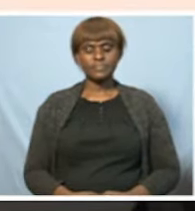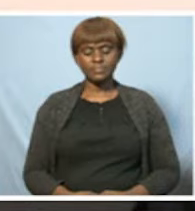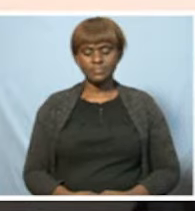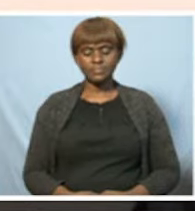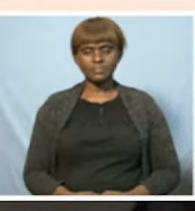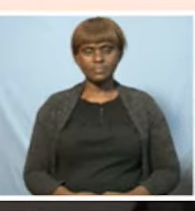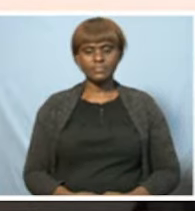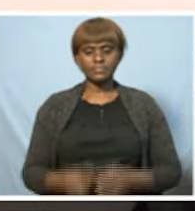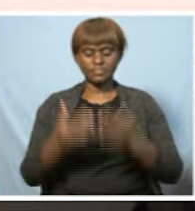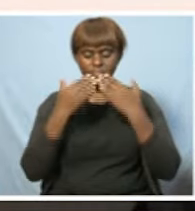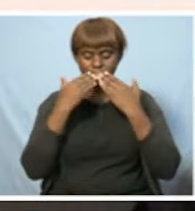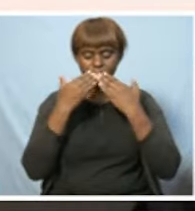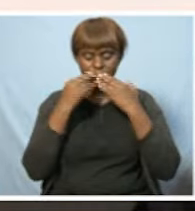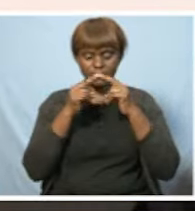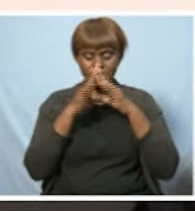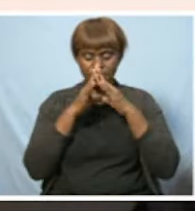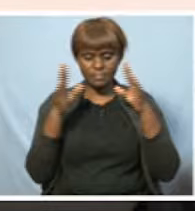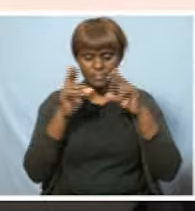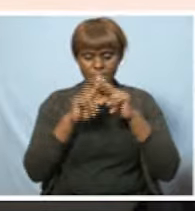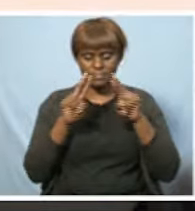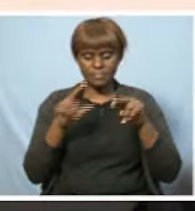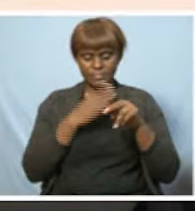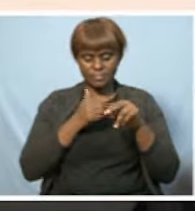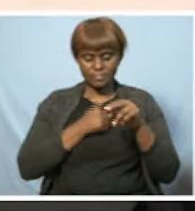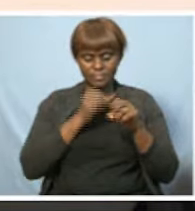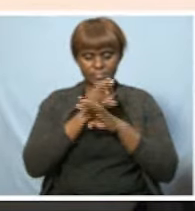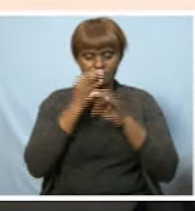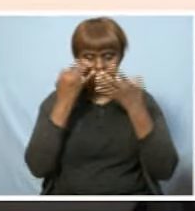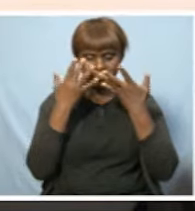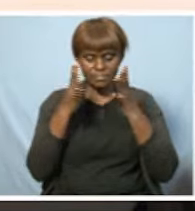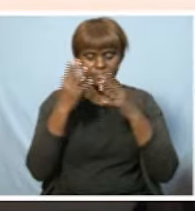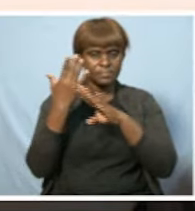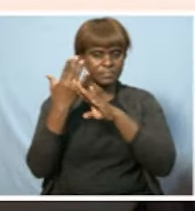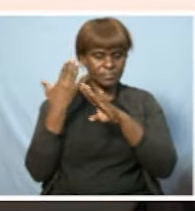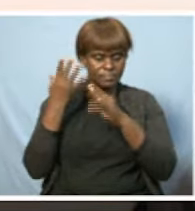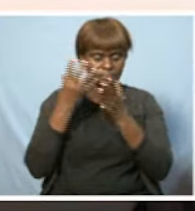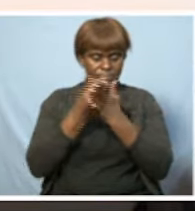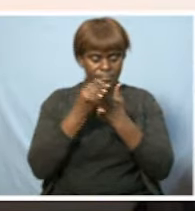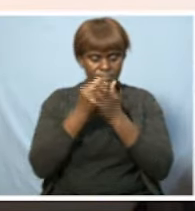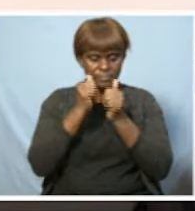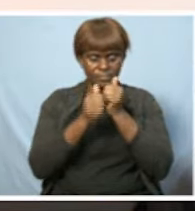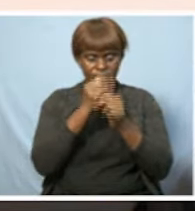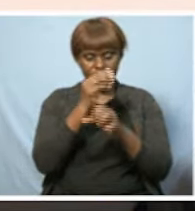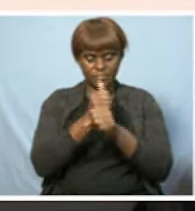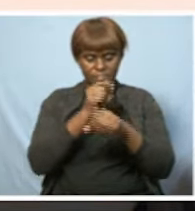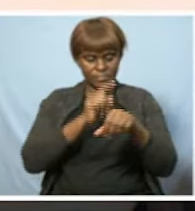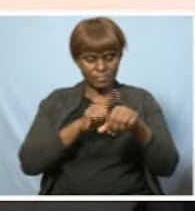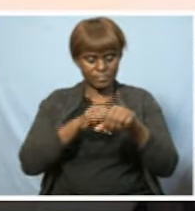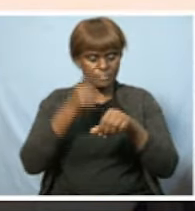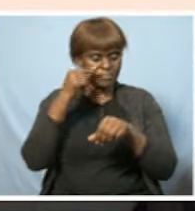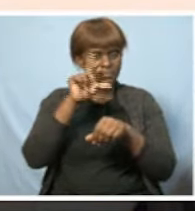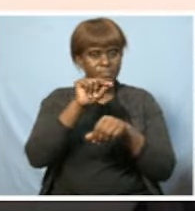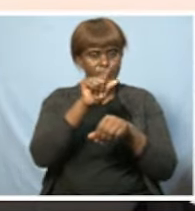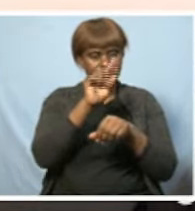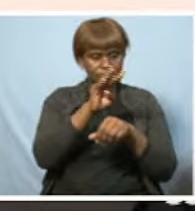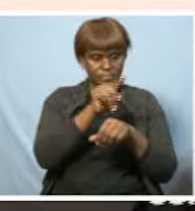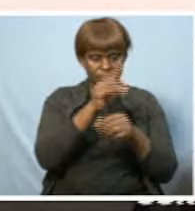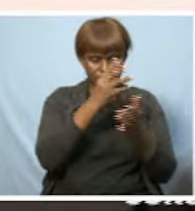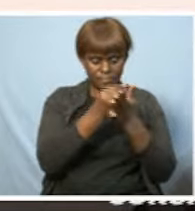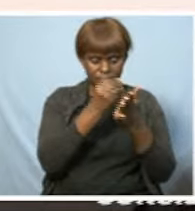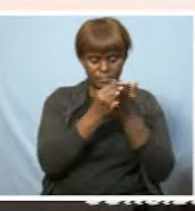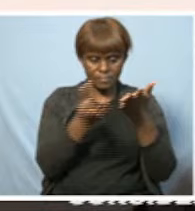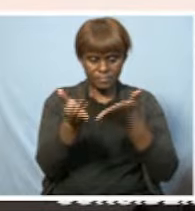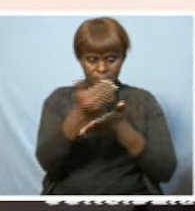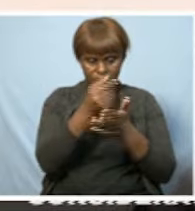Thank you very much, Chairperson. As I said earlier on, the funds which we were receiving during 2024 are funds which had been mobbed by the